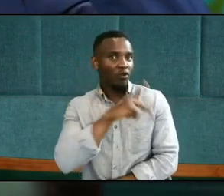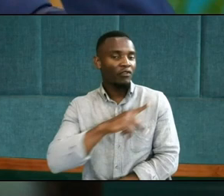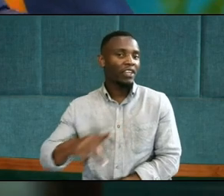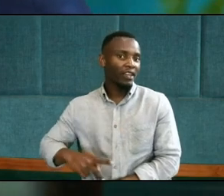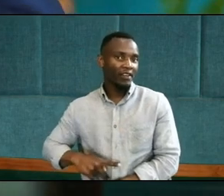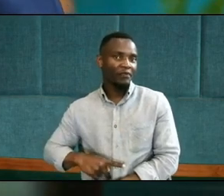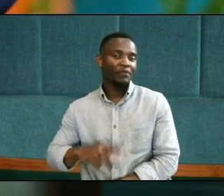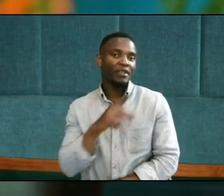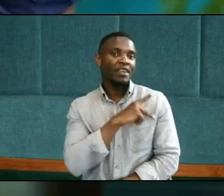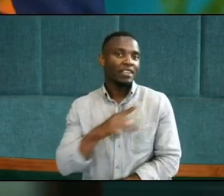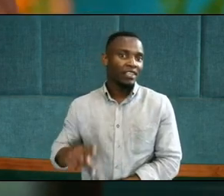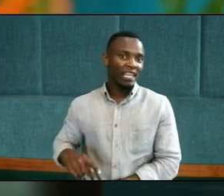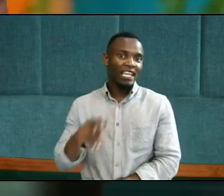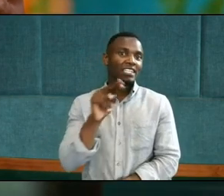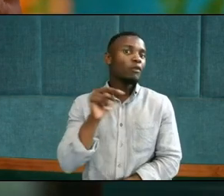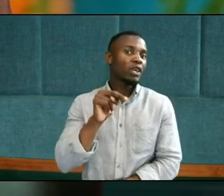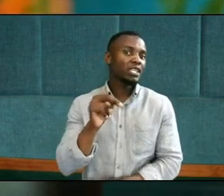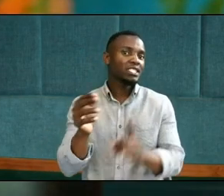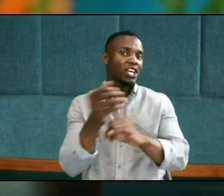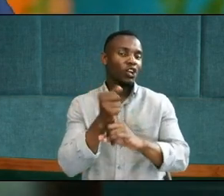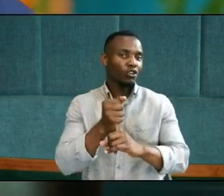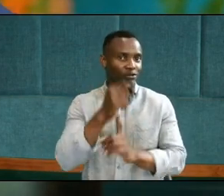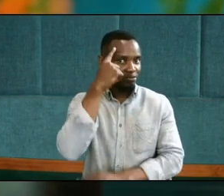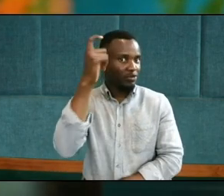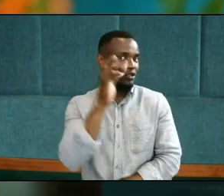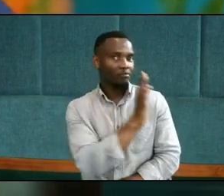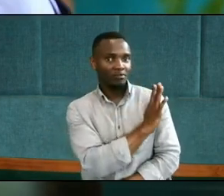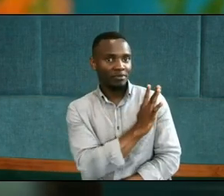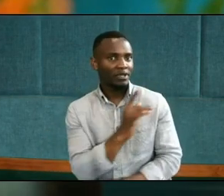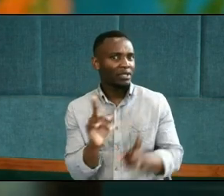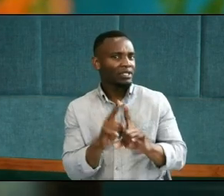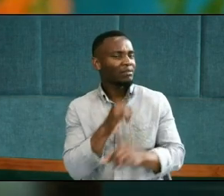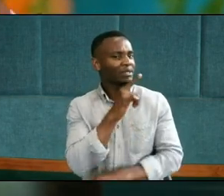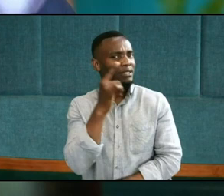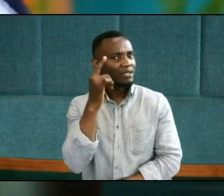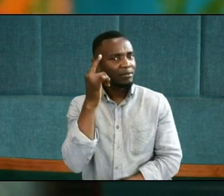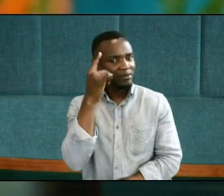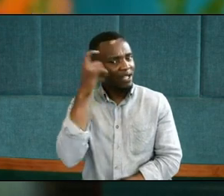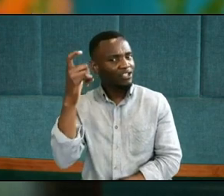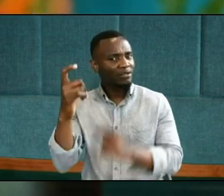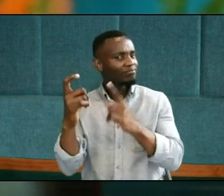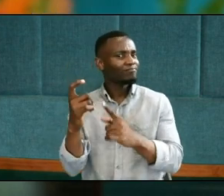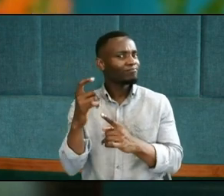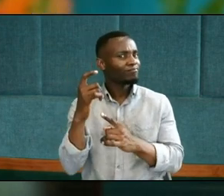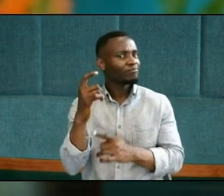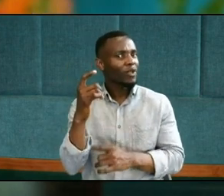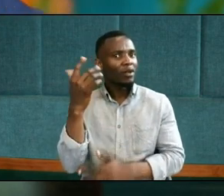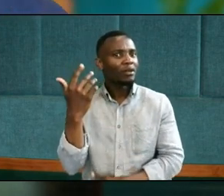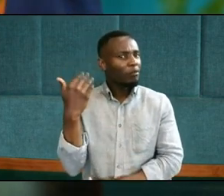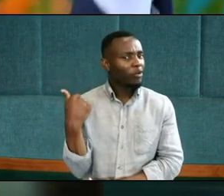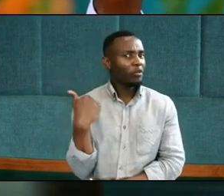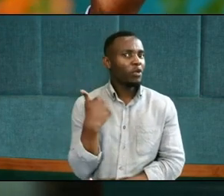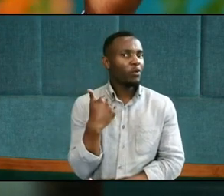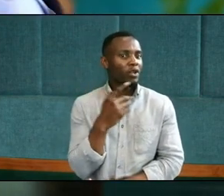but Nebuchadnezzar. He had this dream, and the dream was so intriguing. It was so disturbing, but